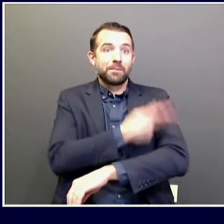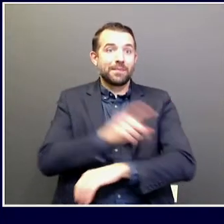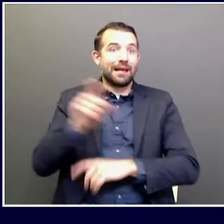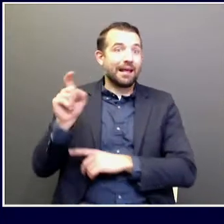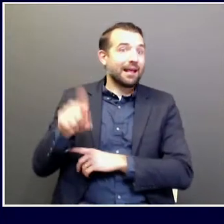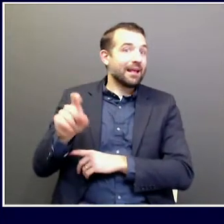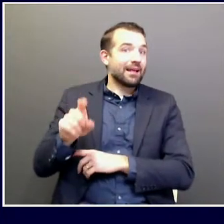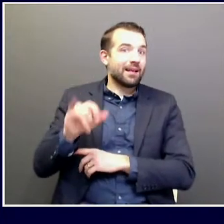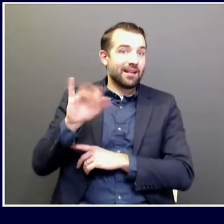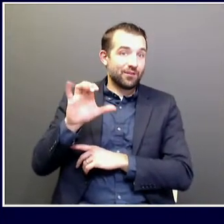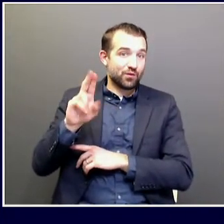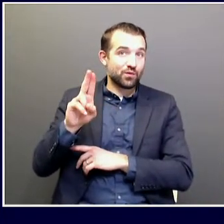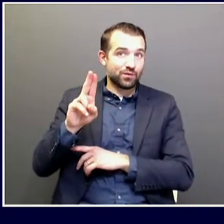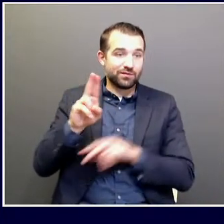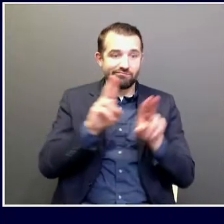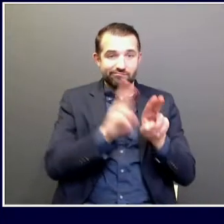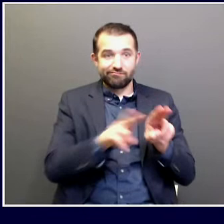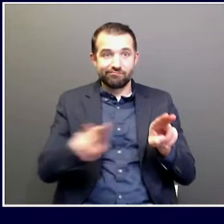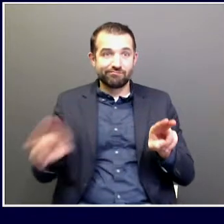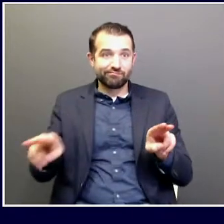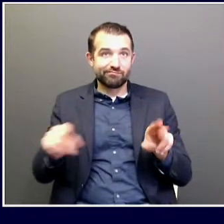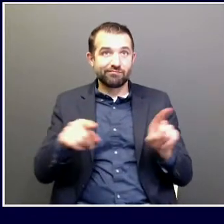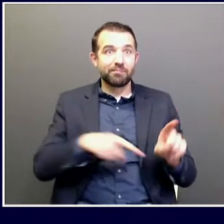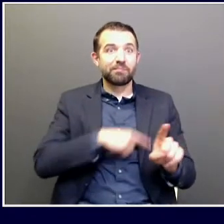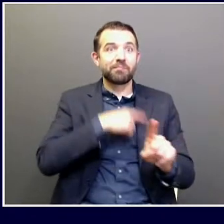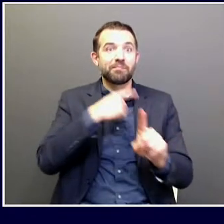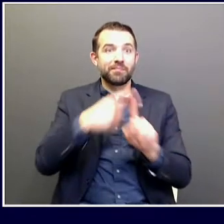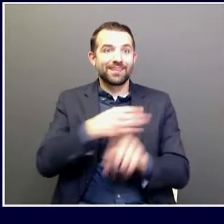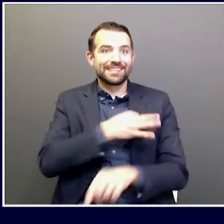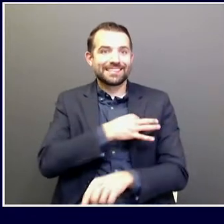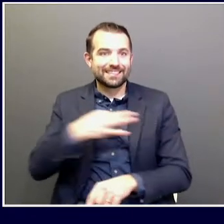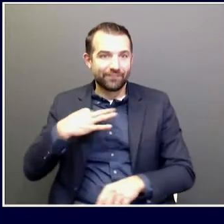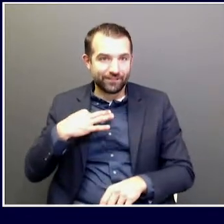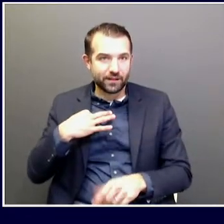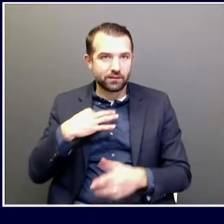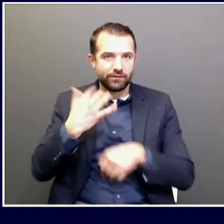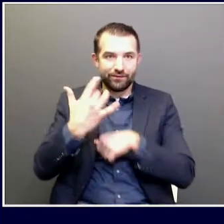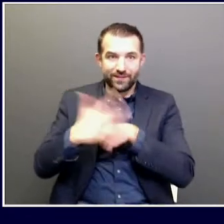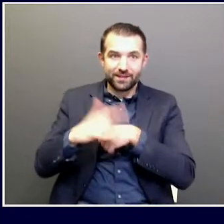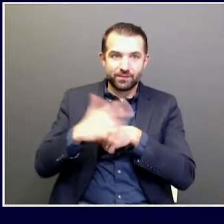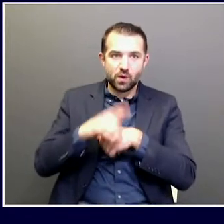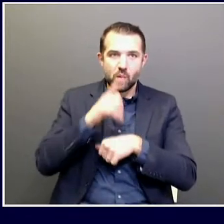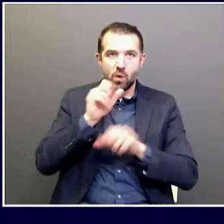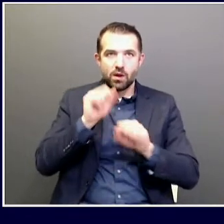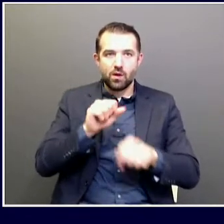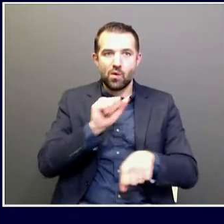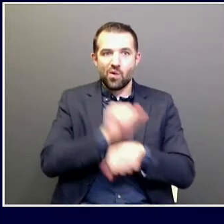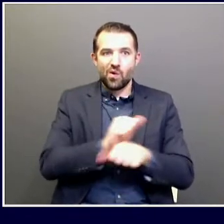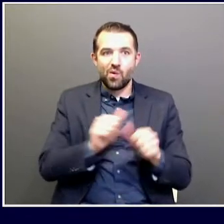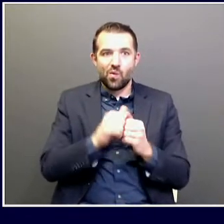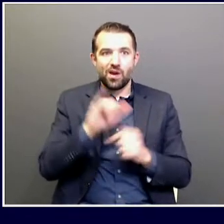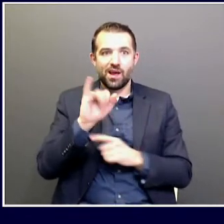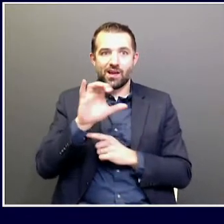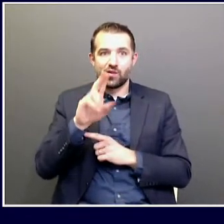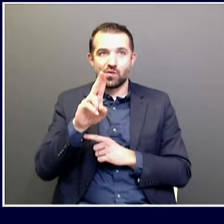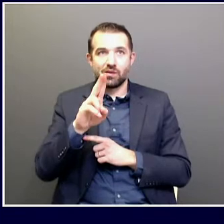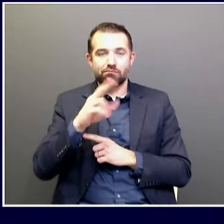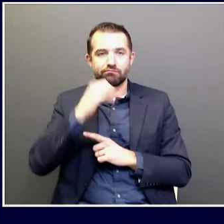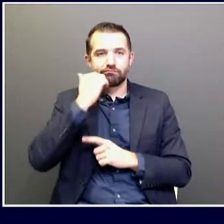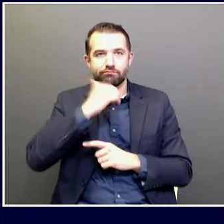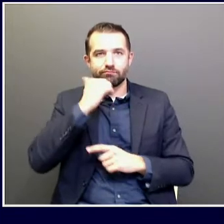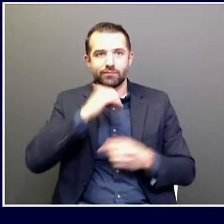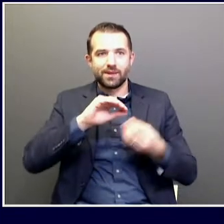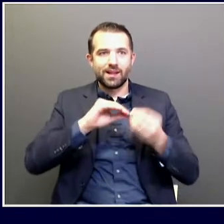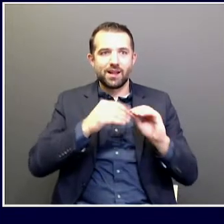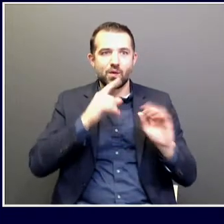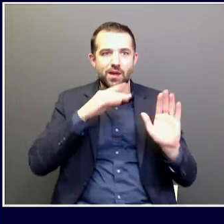seen, as the number of ICU patients has risen, the number of beds has fallen. But some degree of the day-to-day variation is